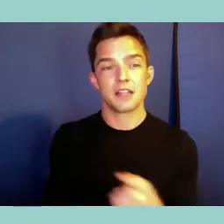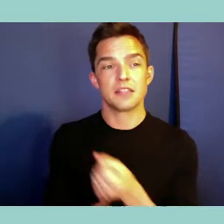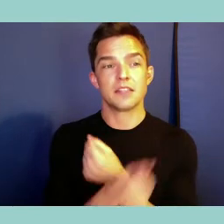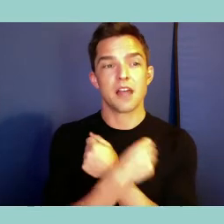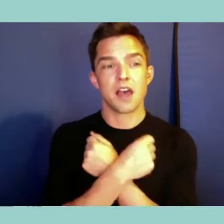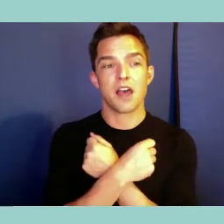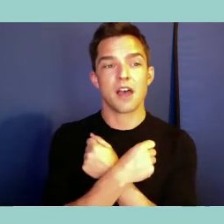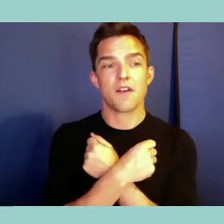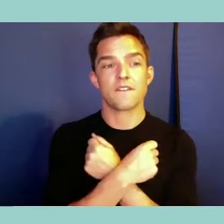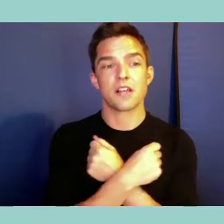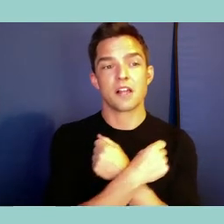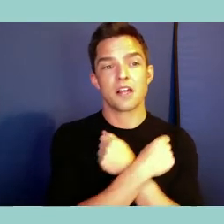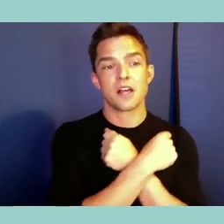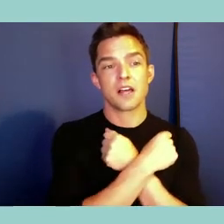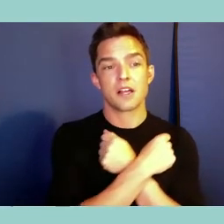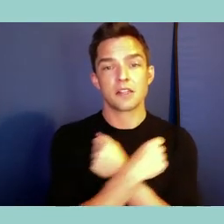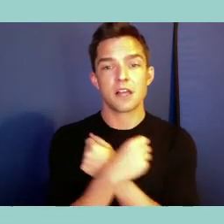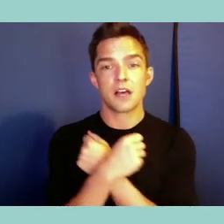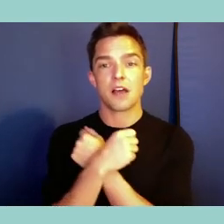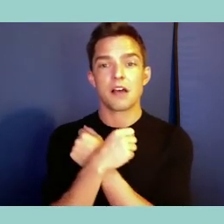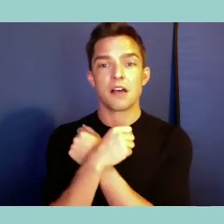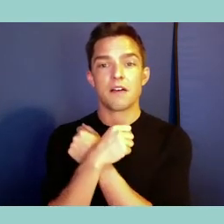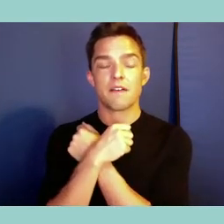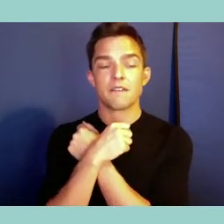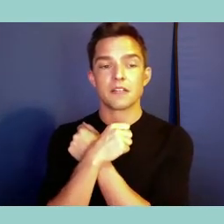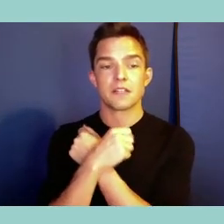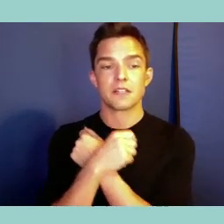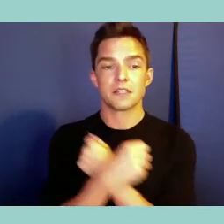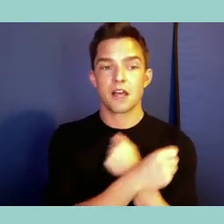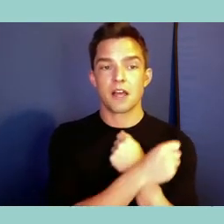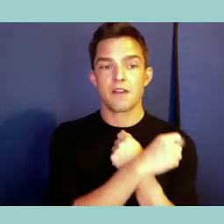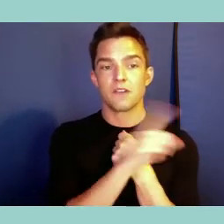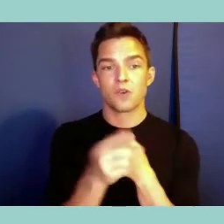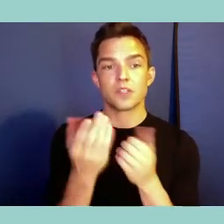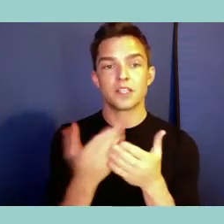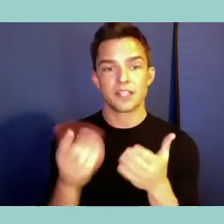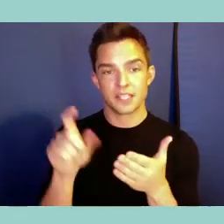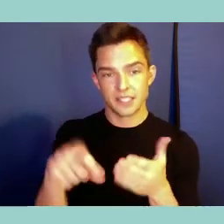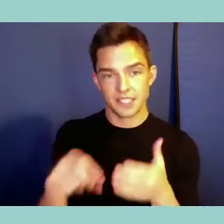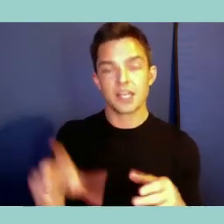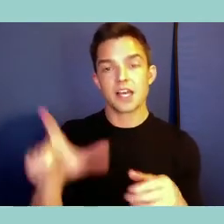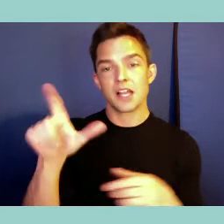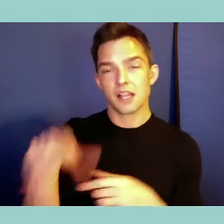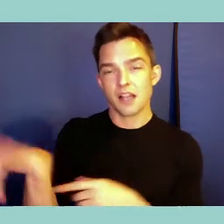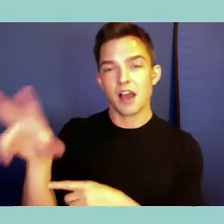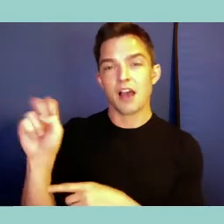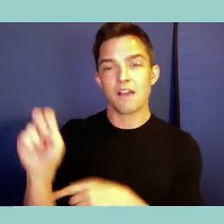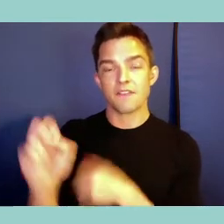All we need is love.